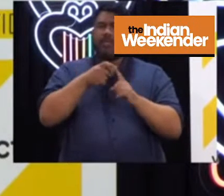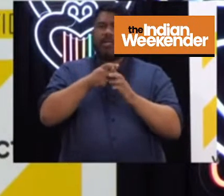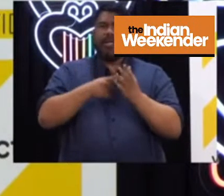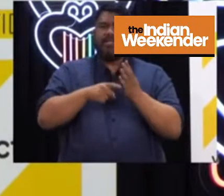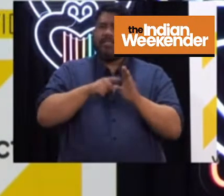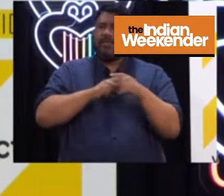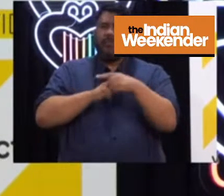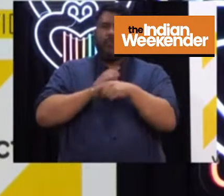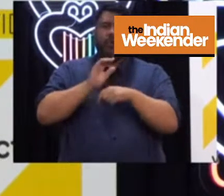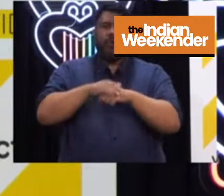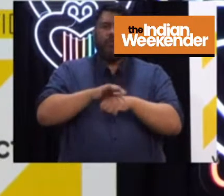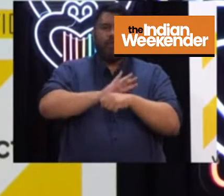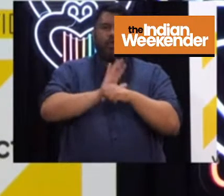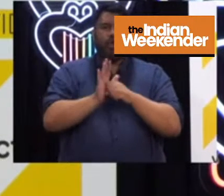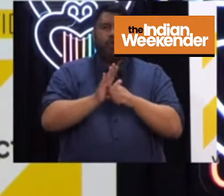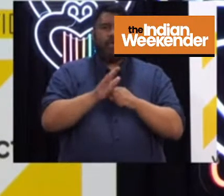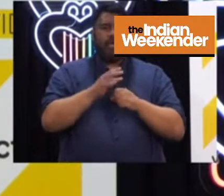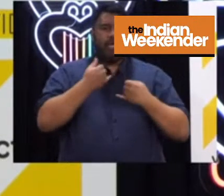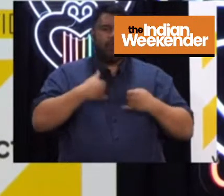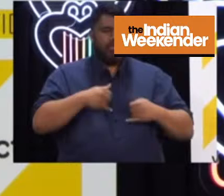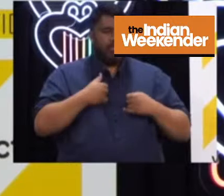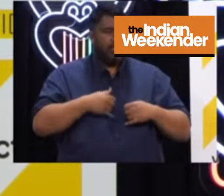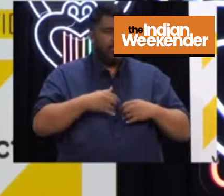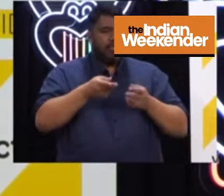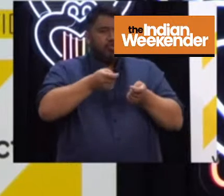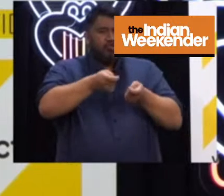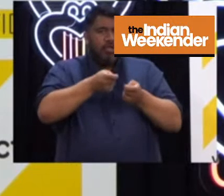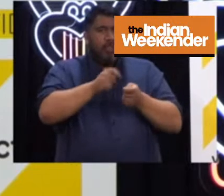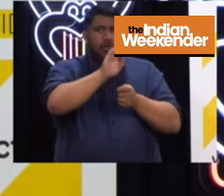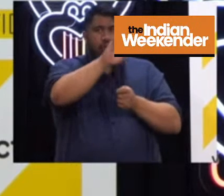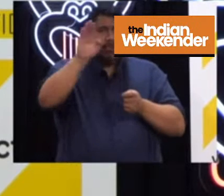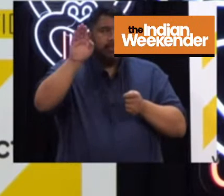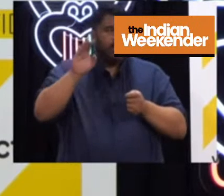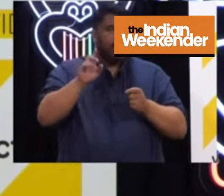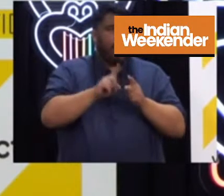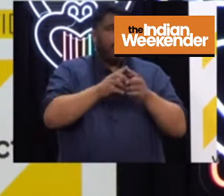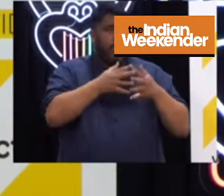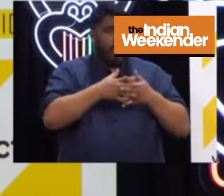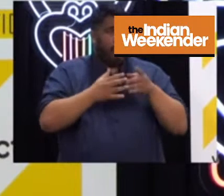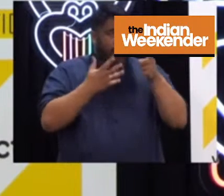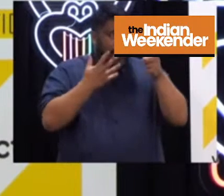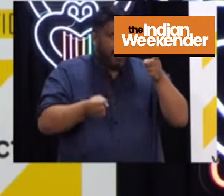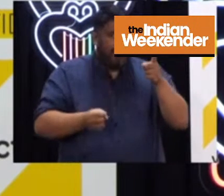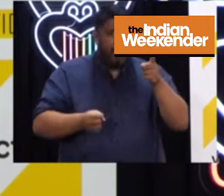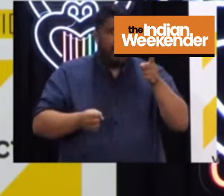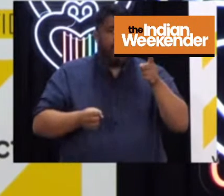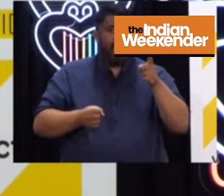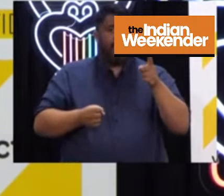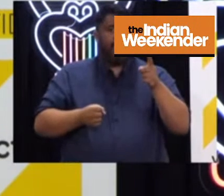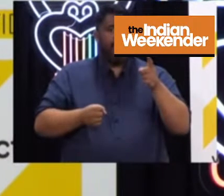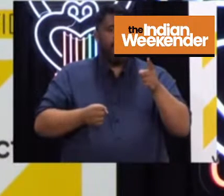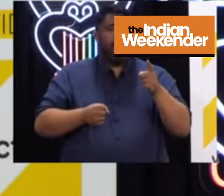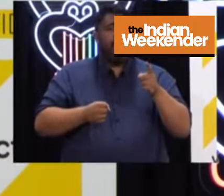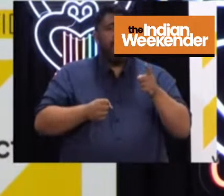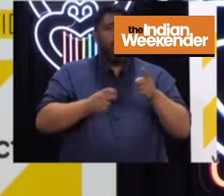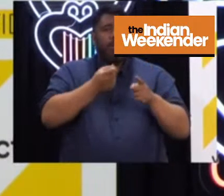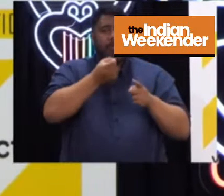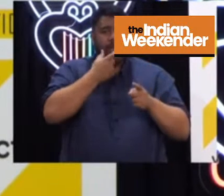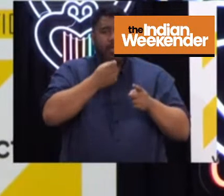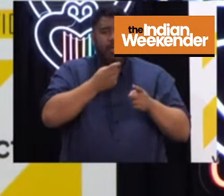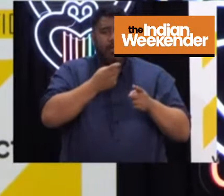illness. If there's anything that is on your radar that has been working in one of the US things. So one of the treatments that was approved in the US is